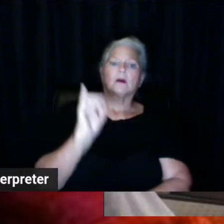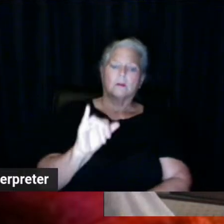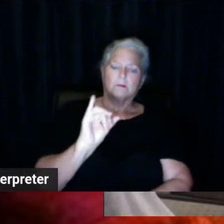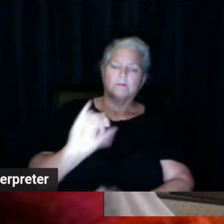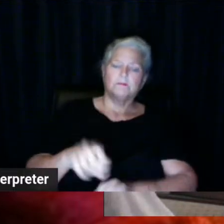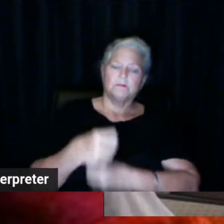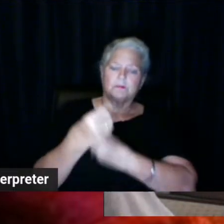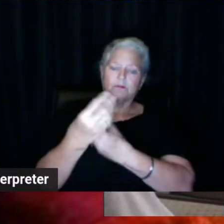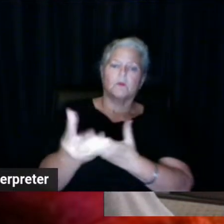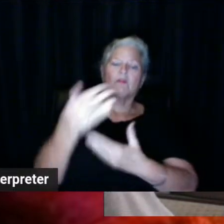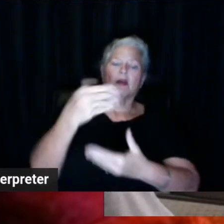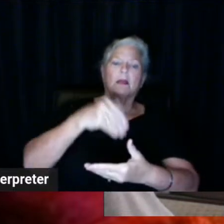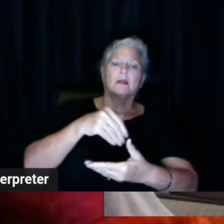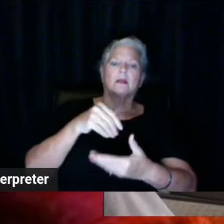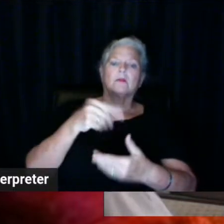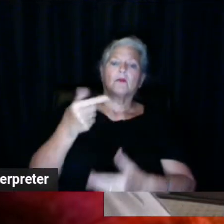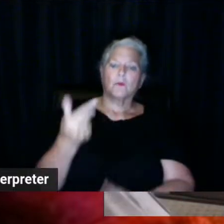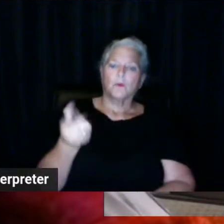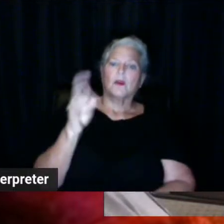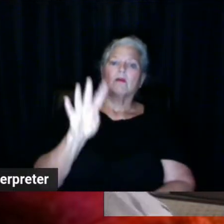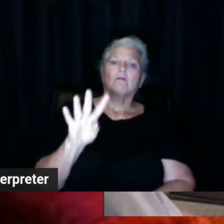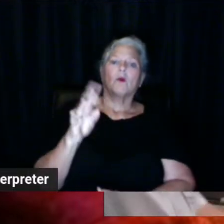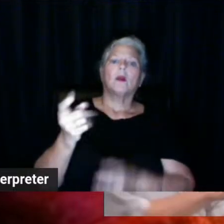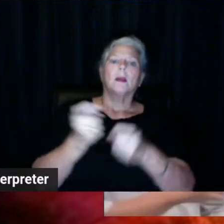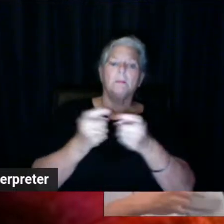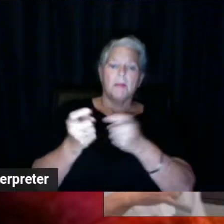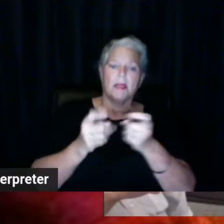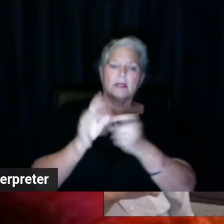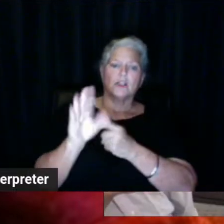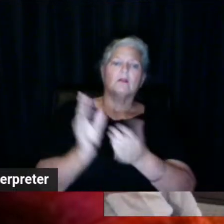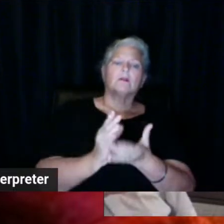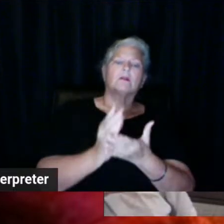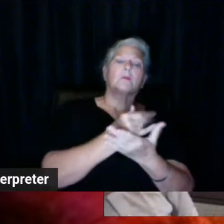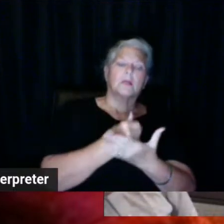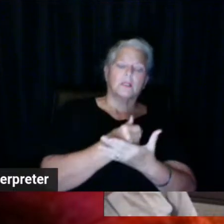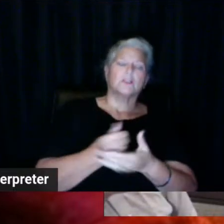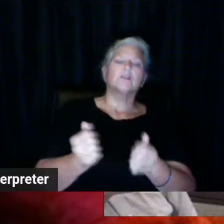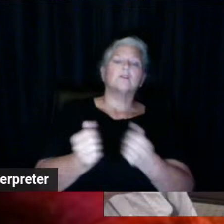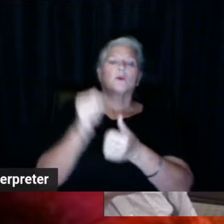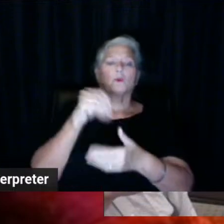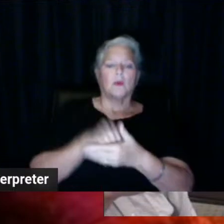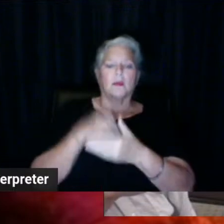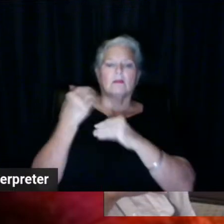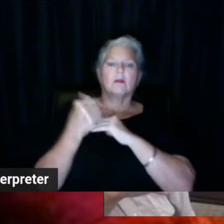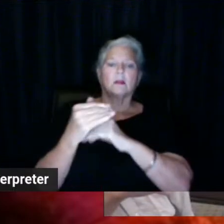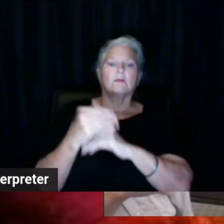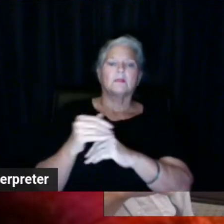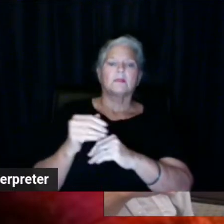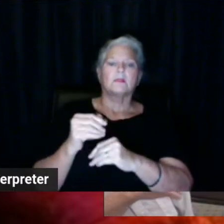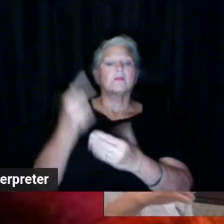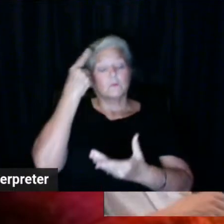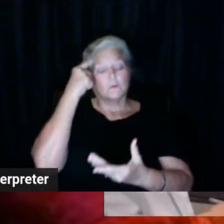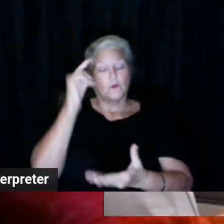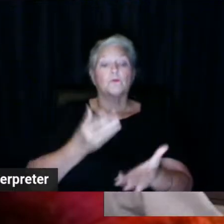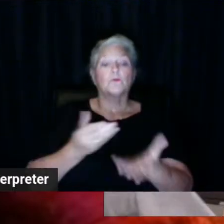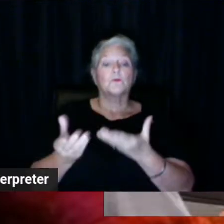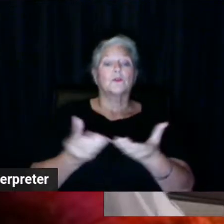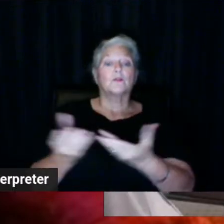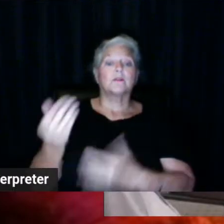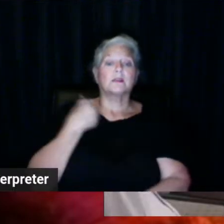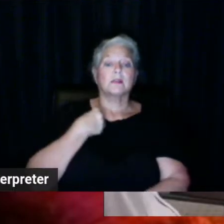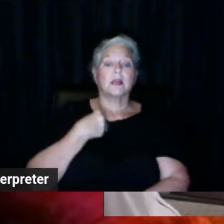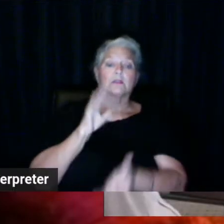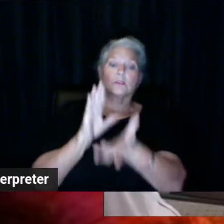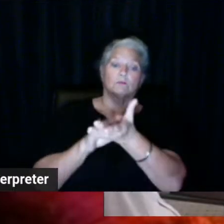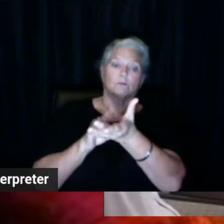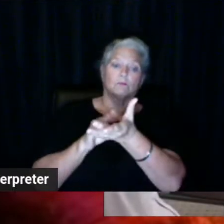in managing their appropriations, their budgets within their appropriations, and providing the services that they have. So kudos to my fellow